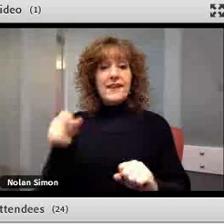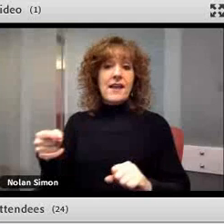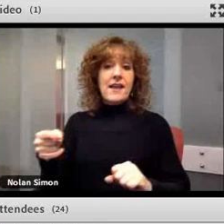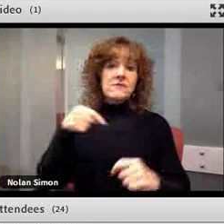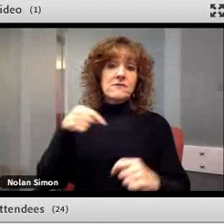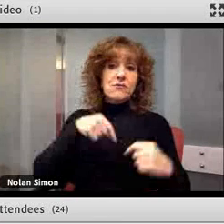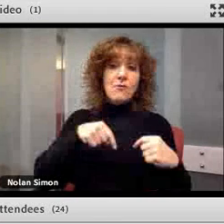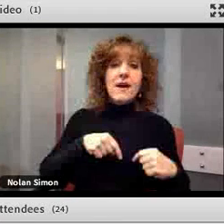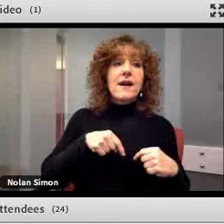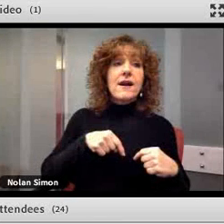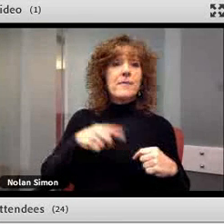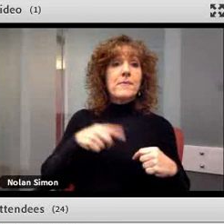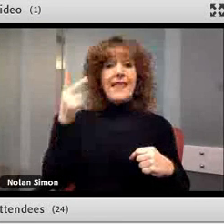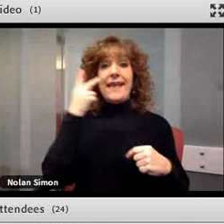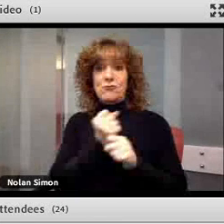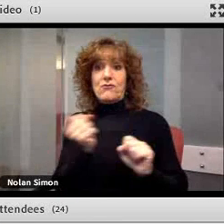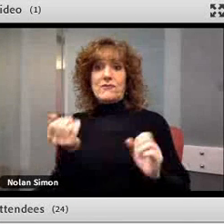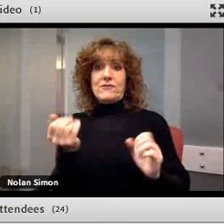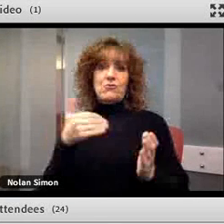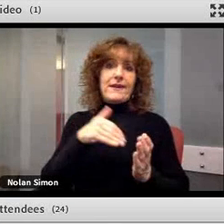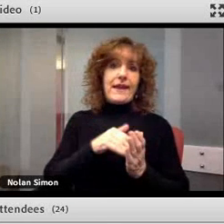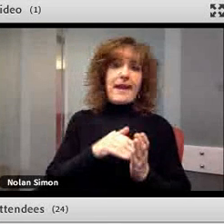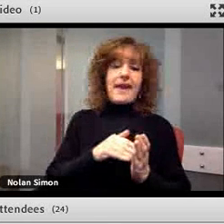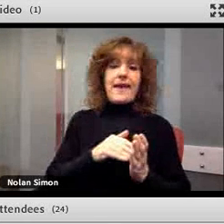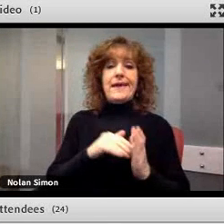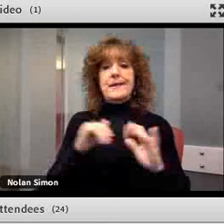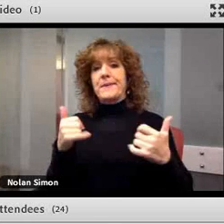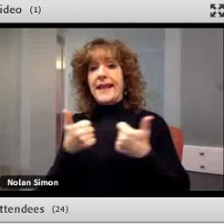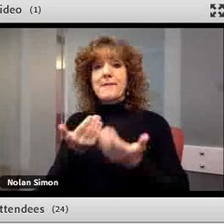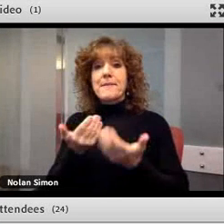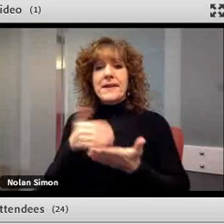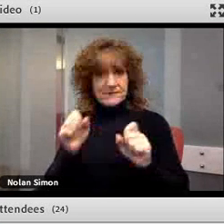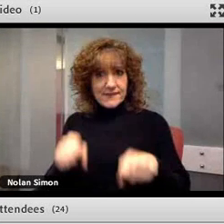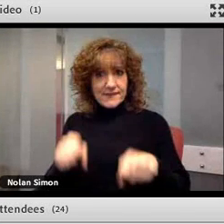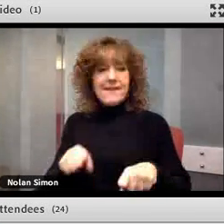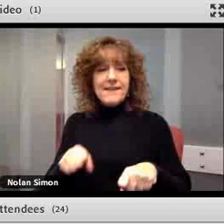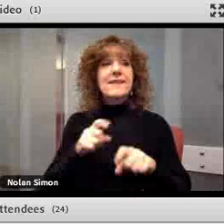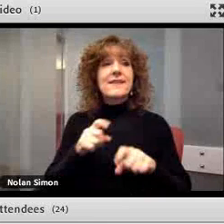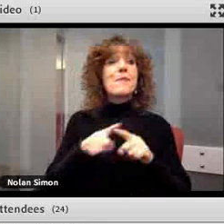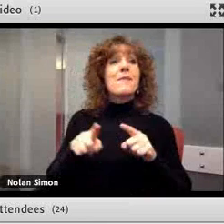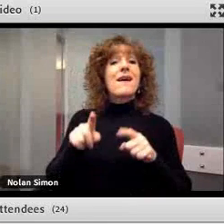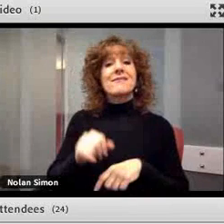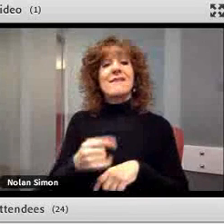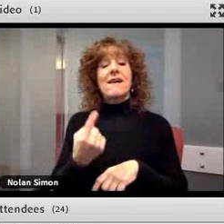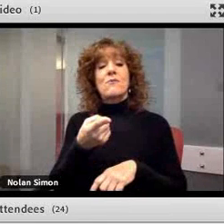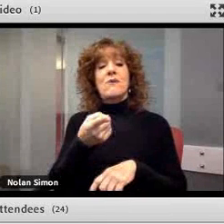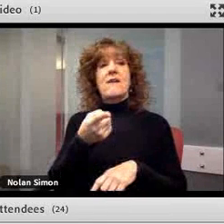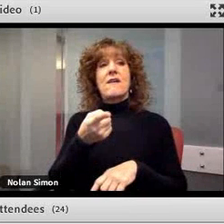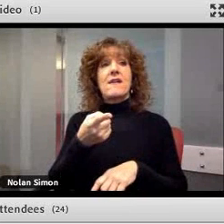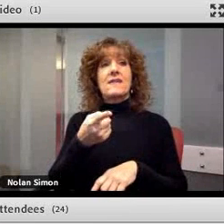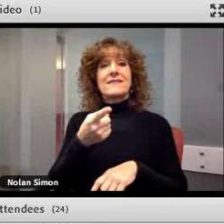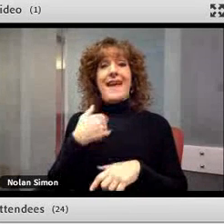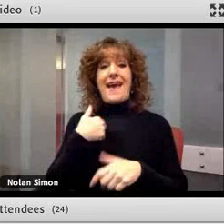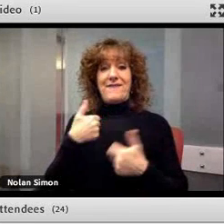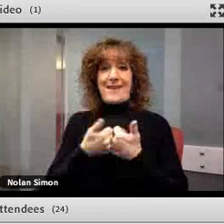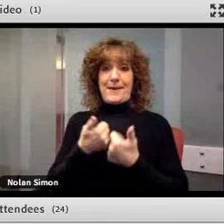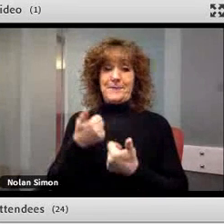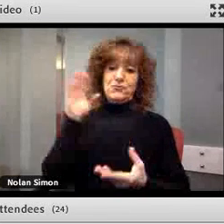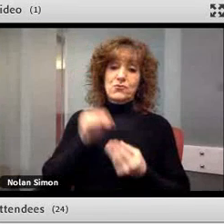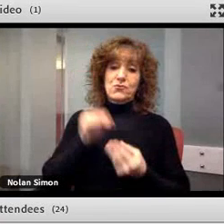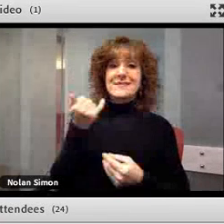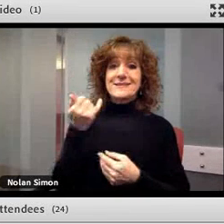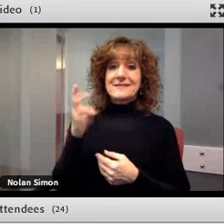back and, you know, see the rescue again and play the game again. But in this one, there's 17 games